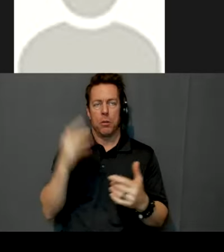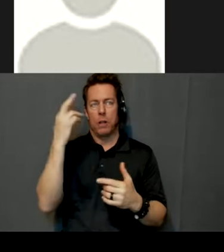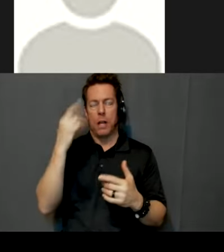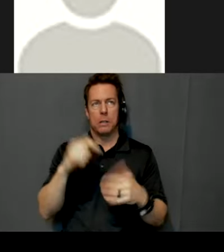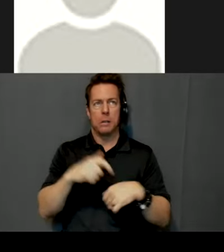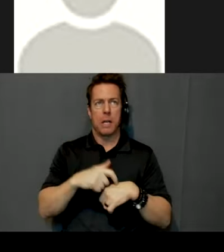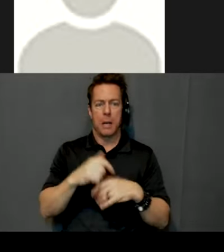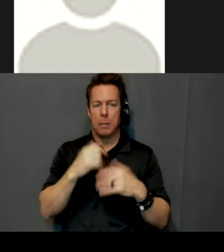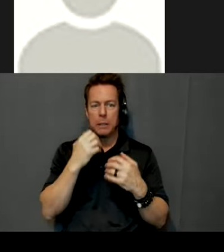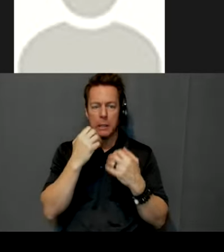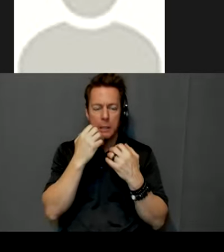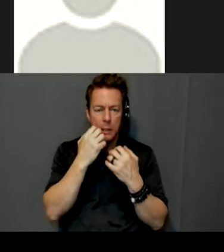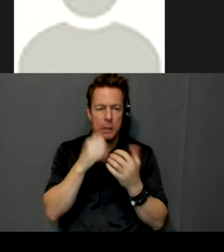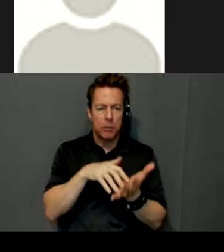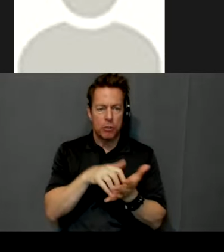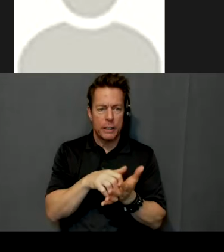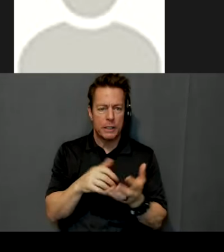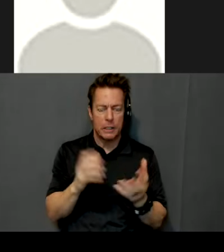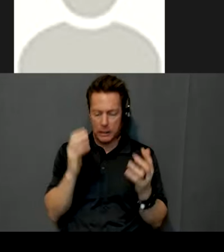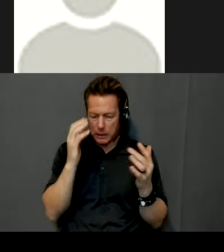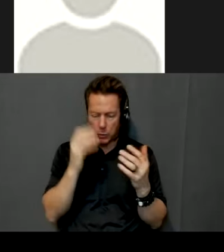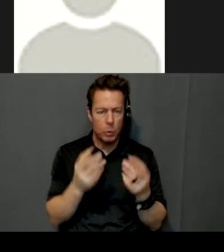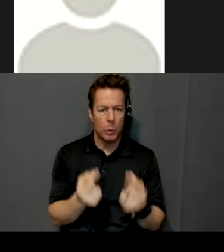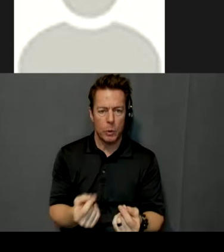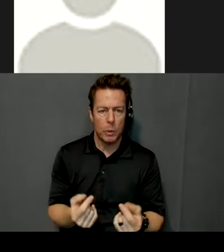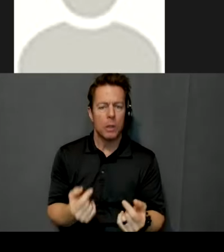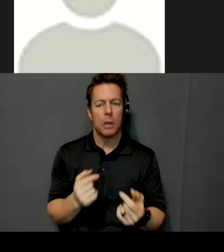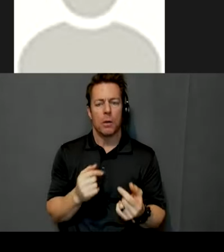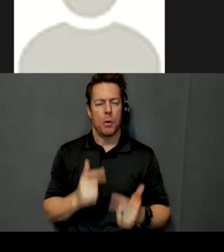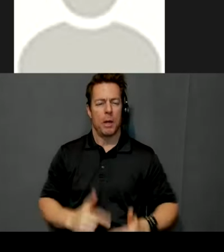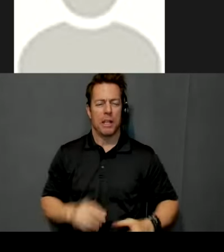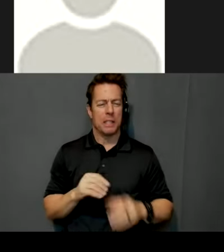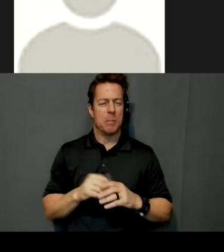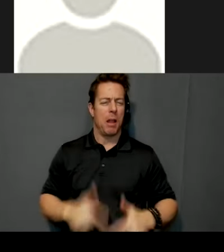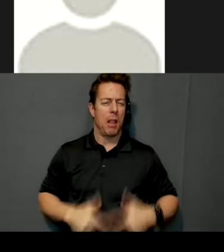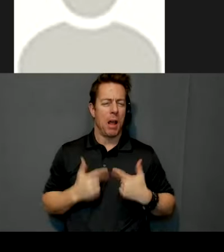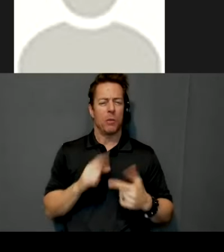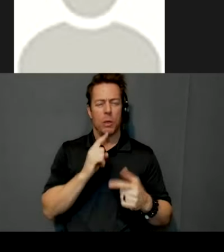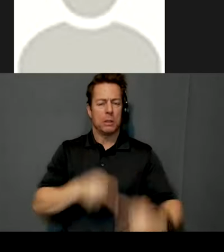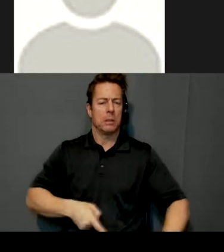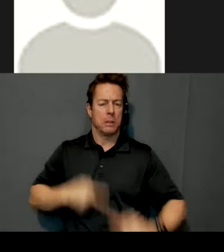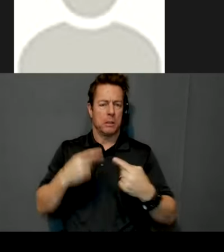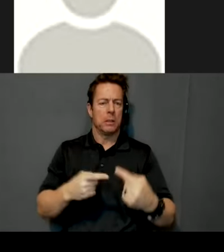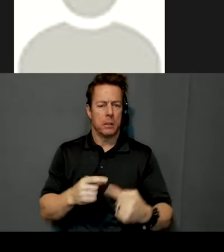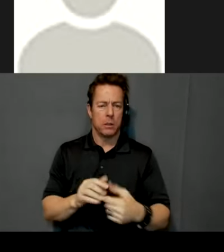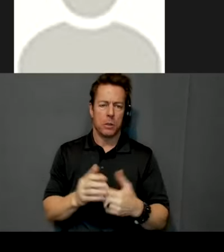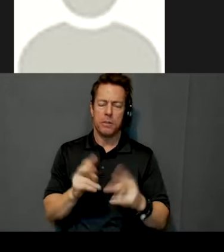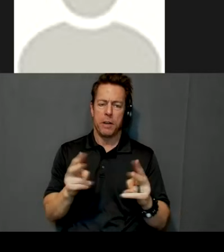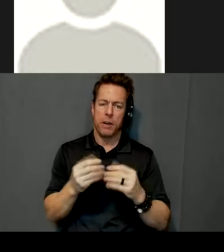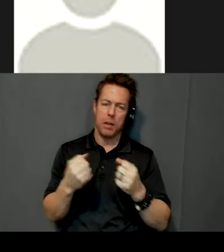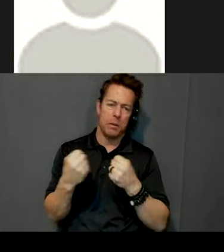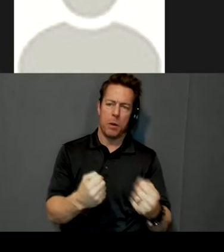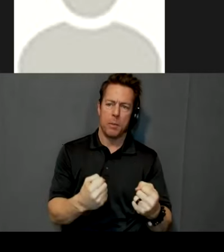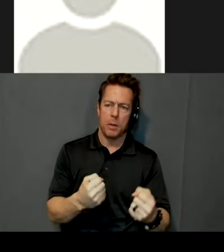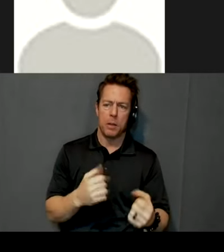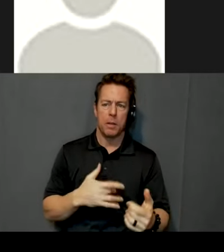time and the lack of control I had on it or on my life in general extremely prominent. I felt